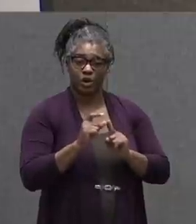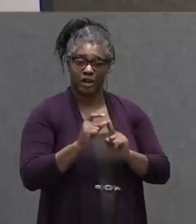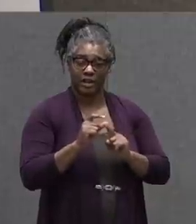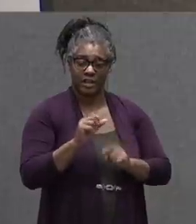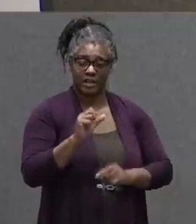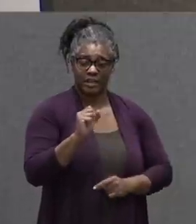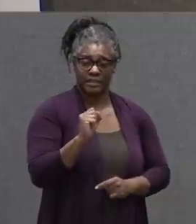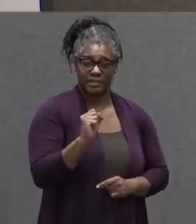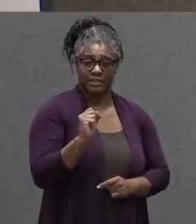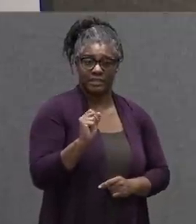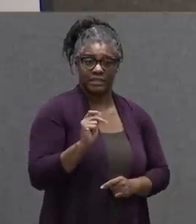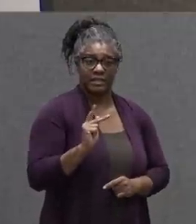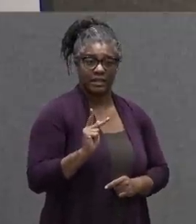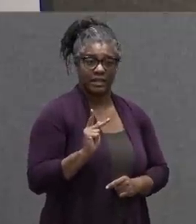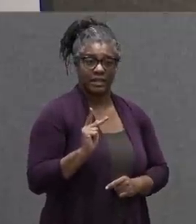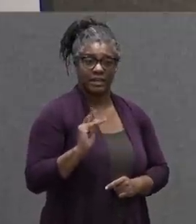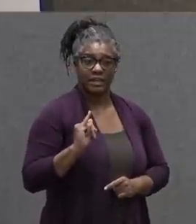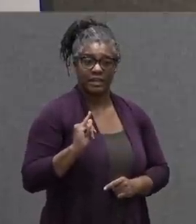Skip.